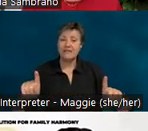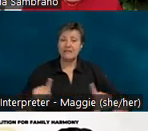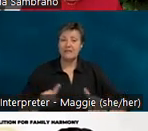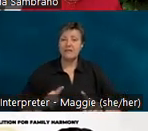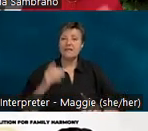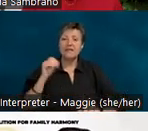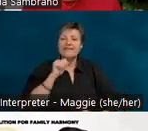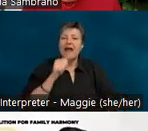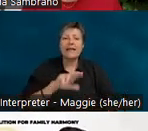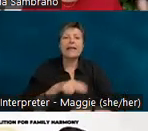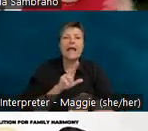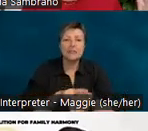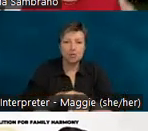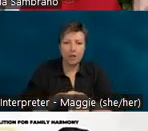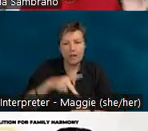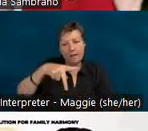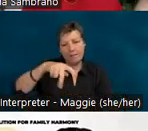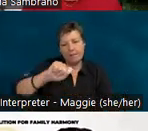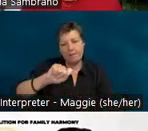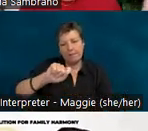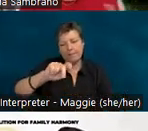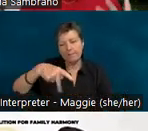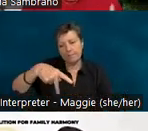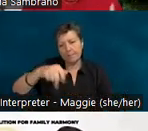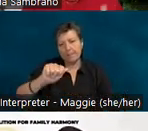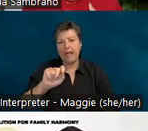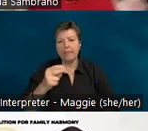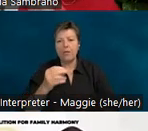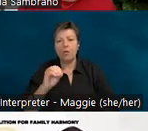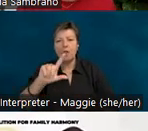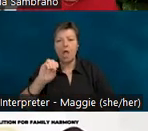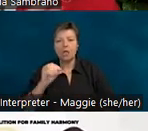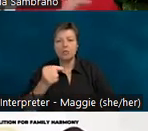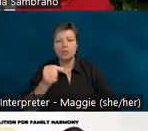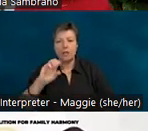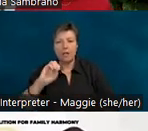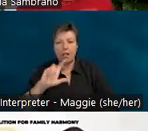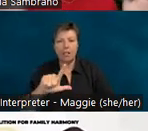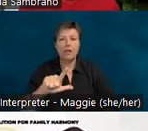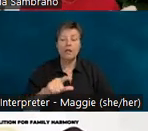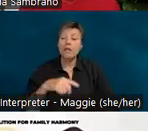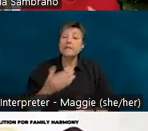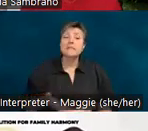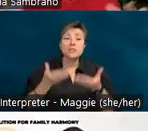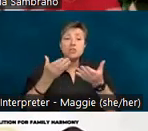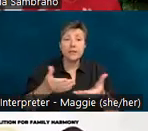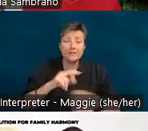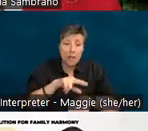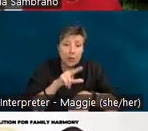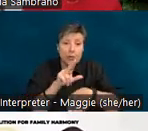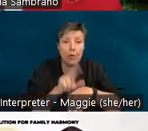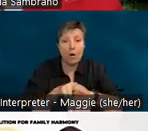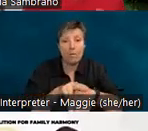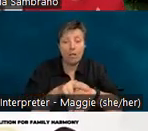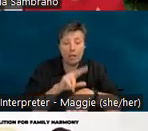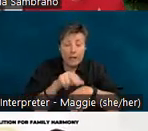pathological. So similarly, when we're thinking about gender incongruence, this suggests that there's a normal and a natural state of congruence with one's individual